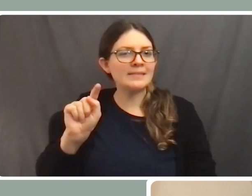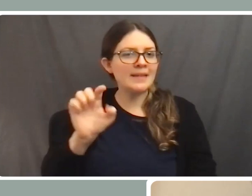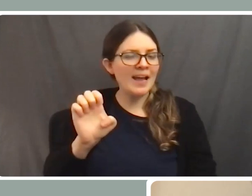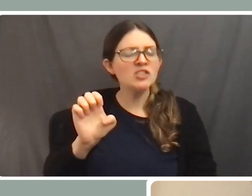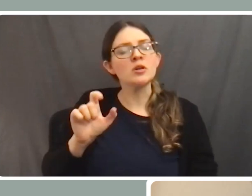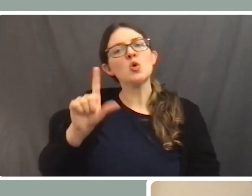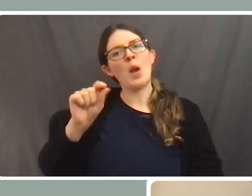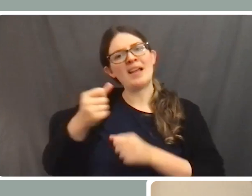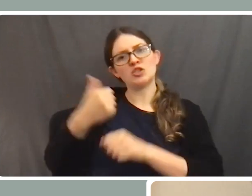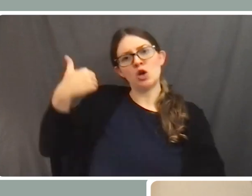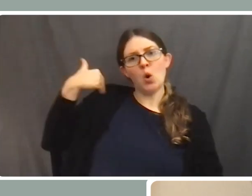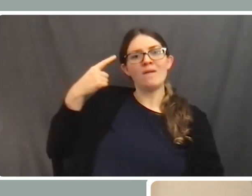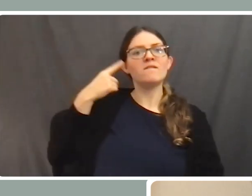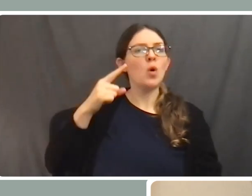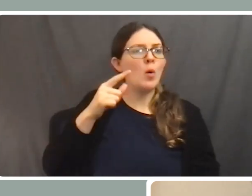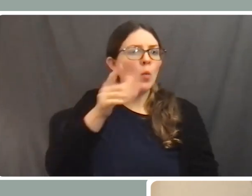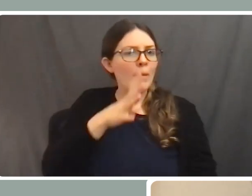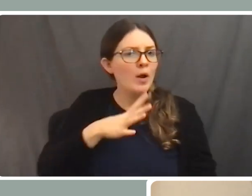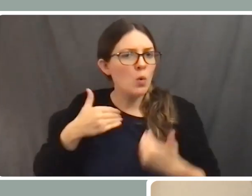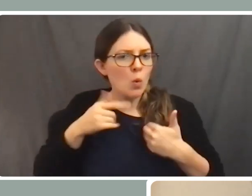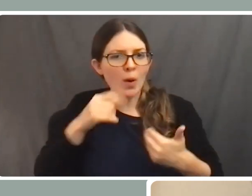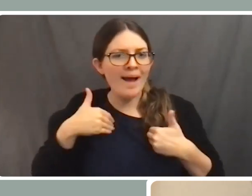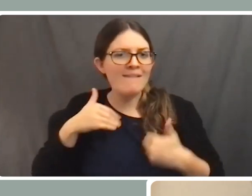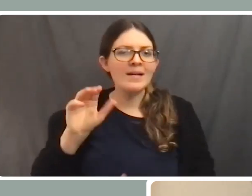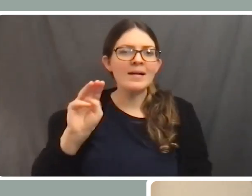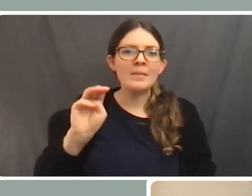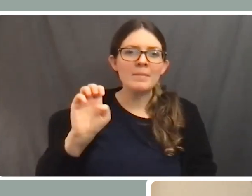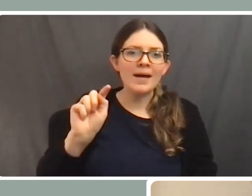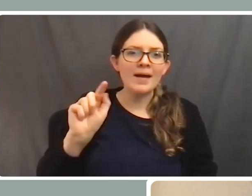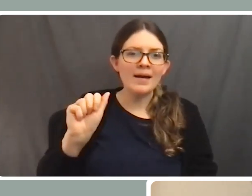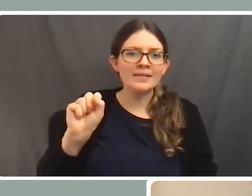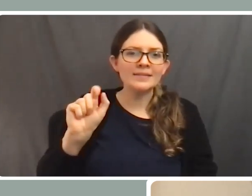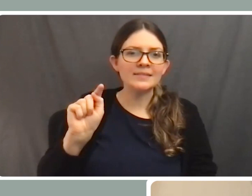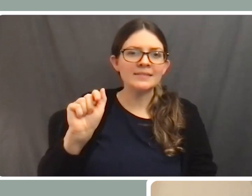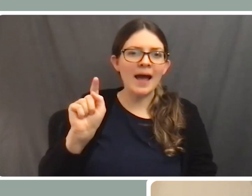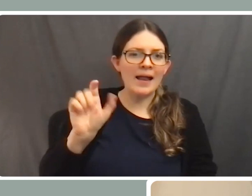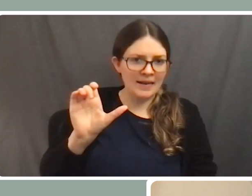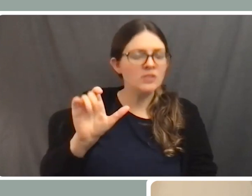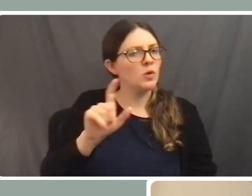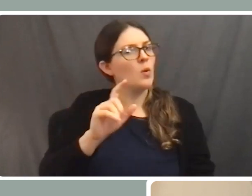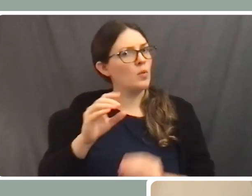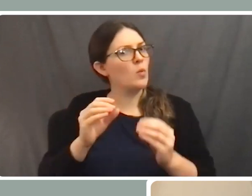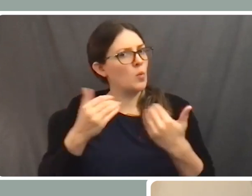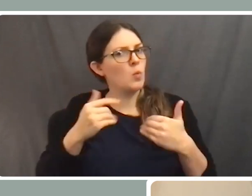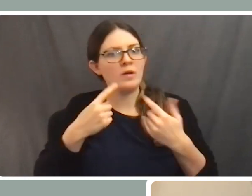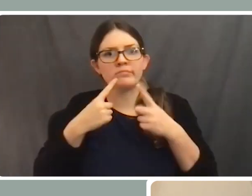with metastatic HER2 positive breast cancer. But, just in 15 years since we've understood the efficacy of